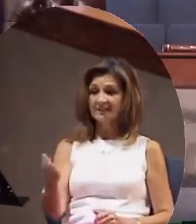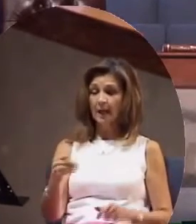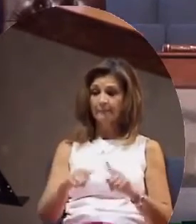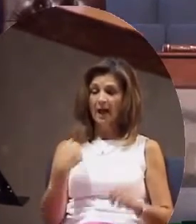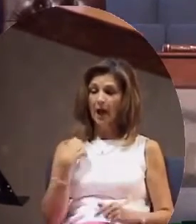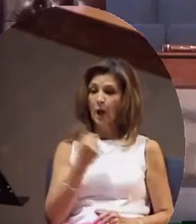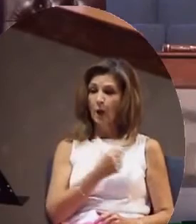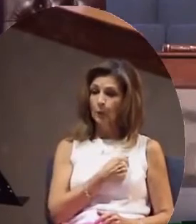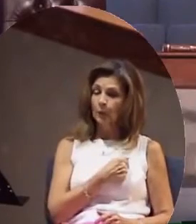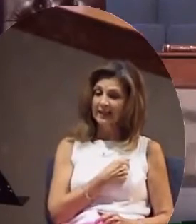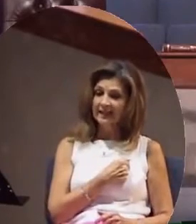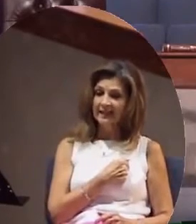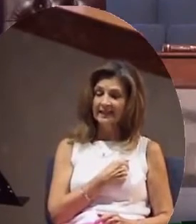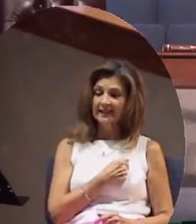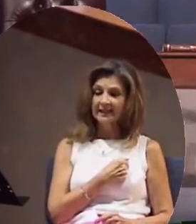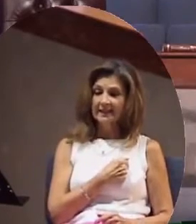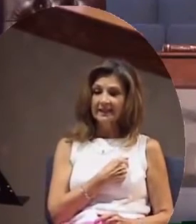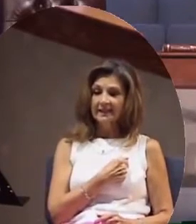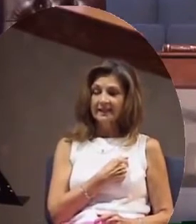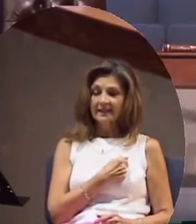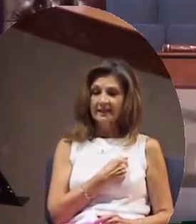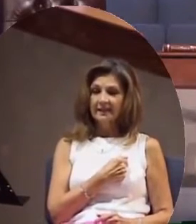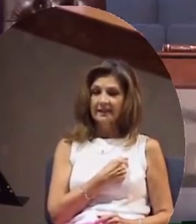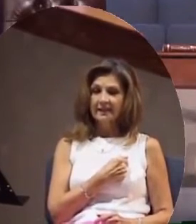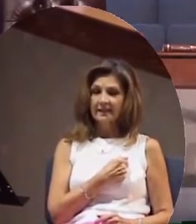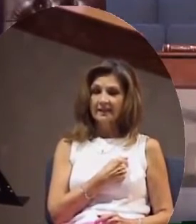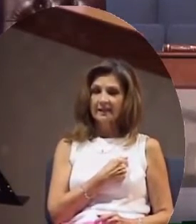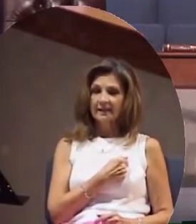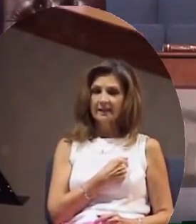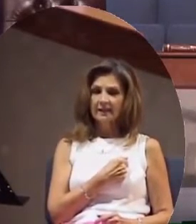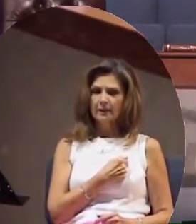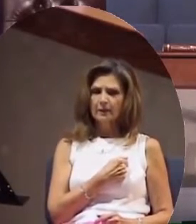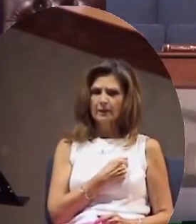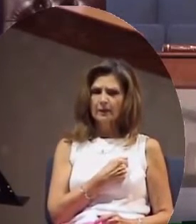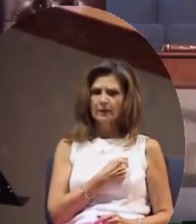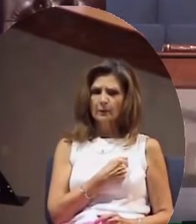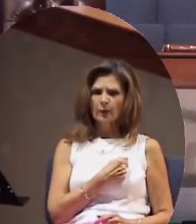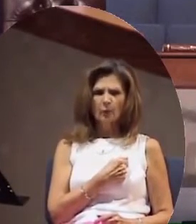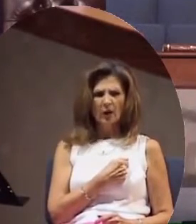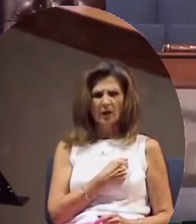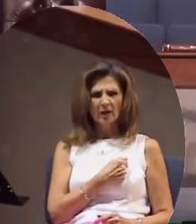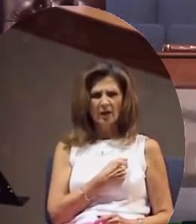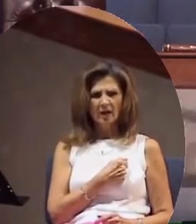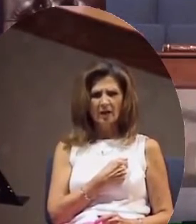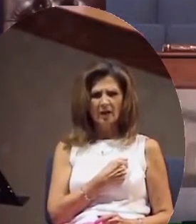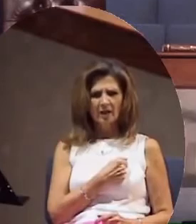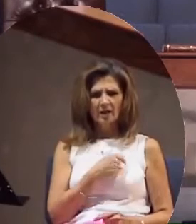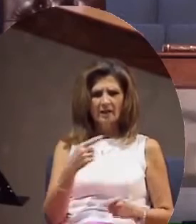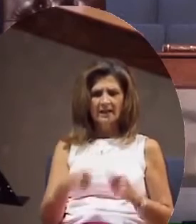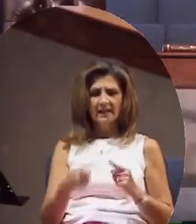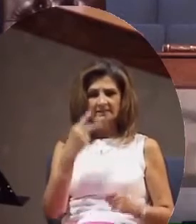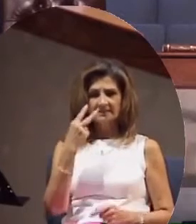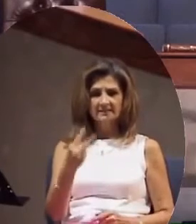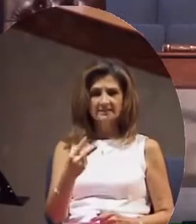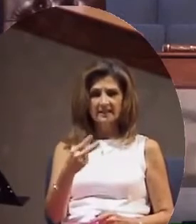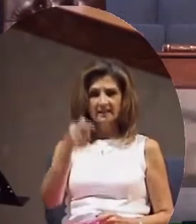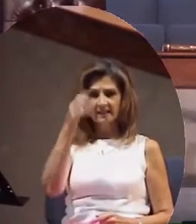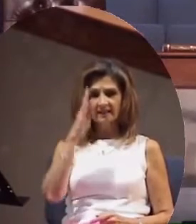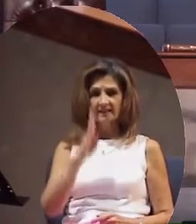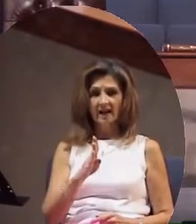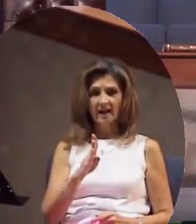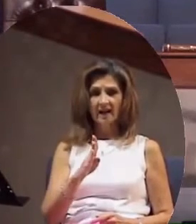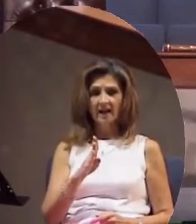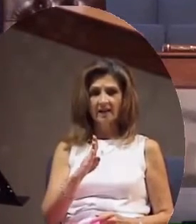but we just can't see where God ever shows up in any of the services. And that boy, they moved back home.